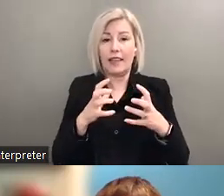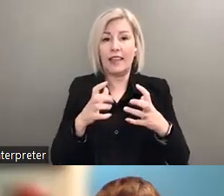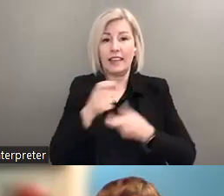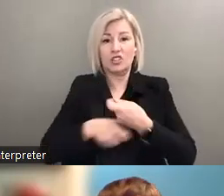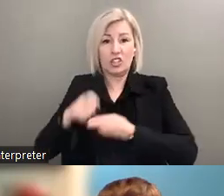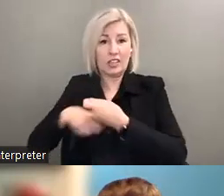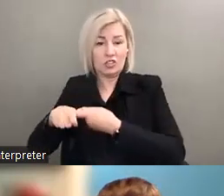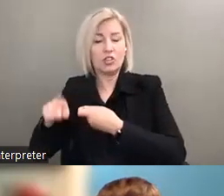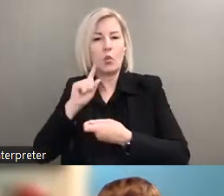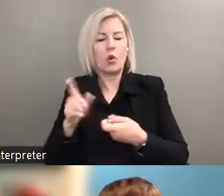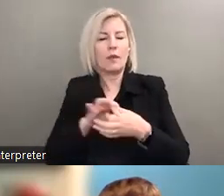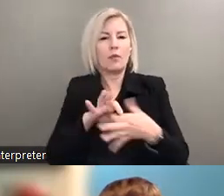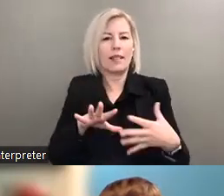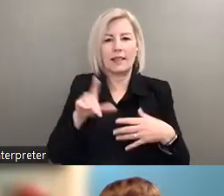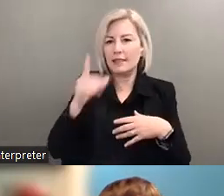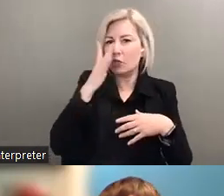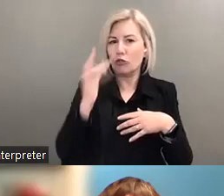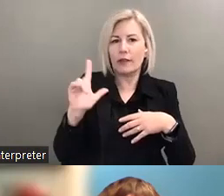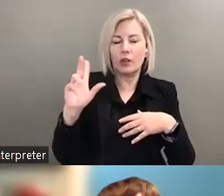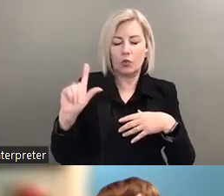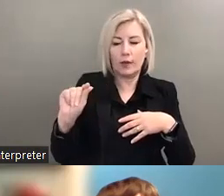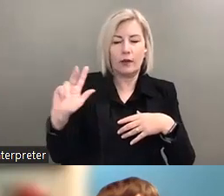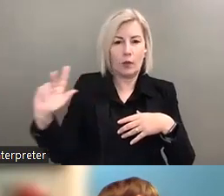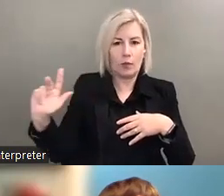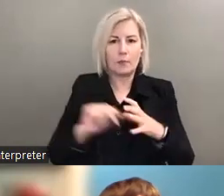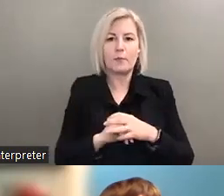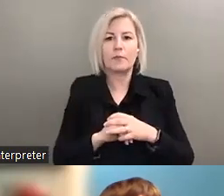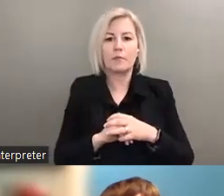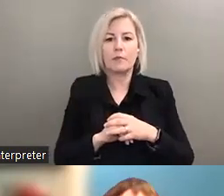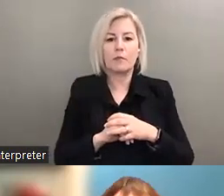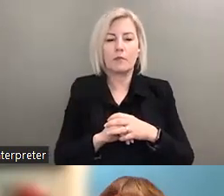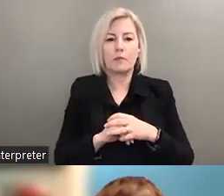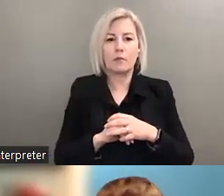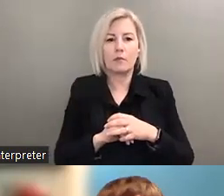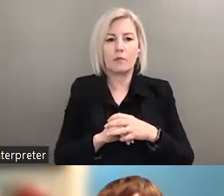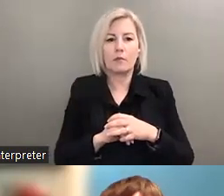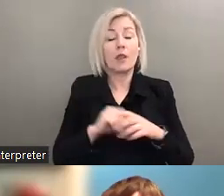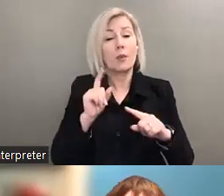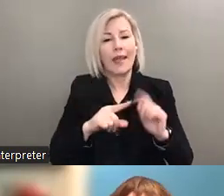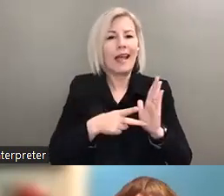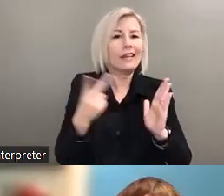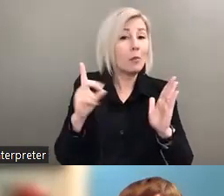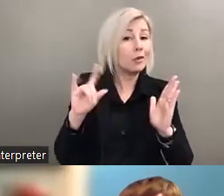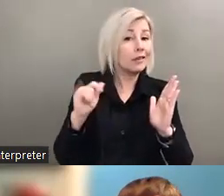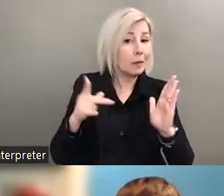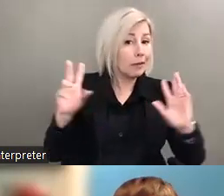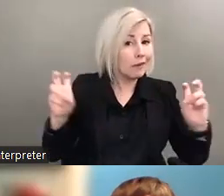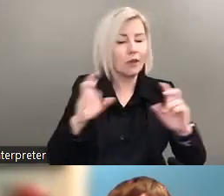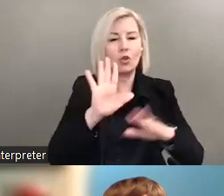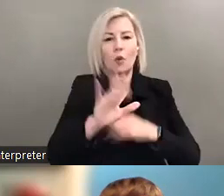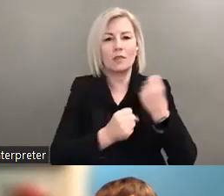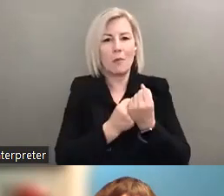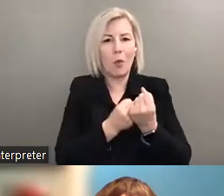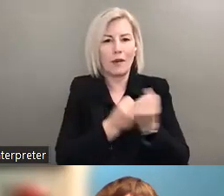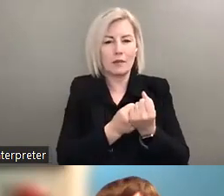early winter of 2023. And although you can't double dip your support for artists on the roster